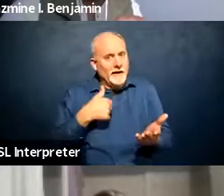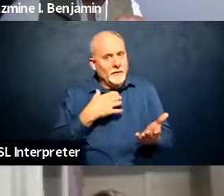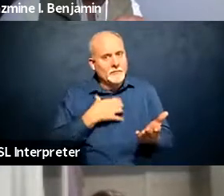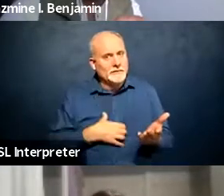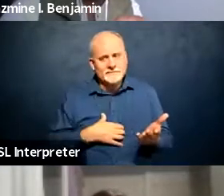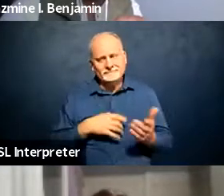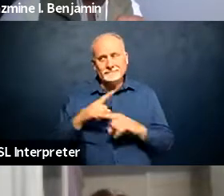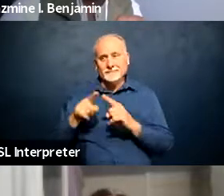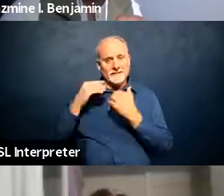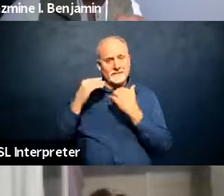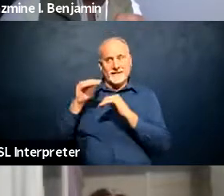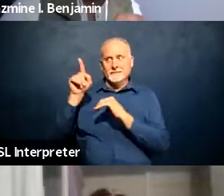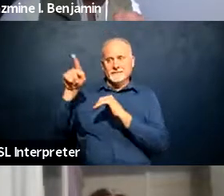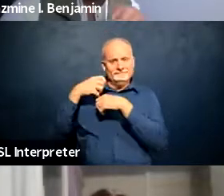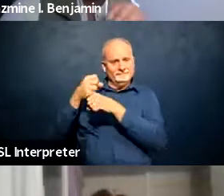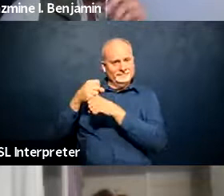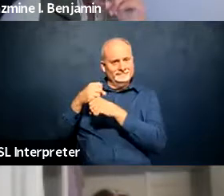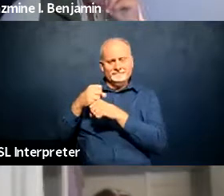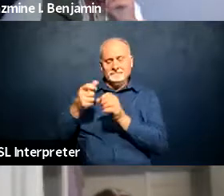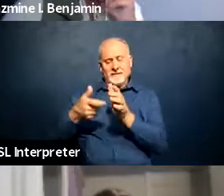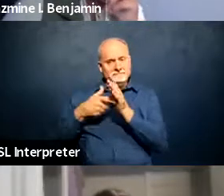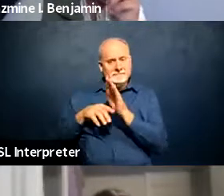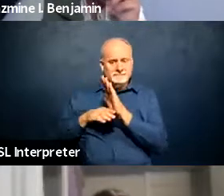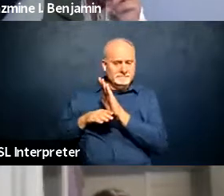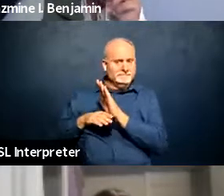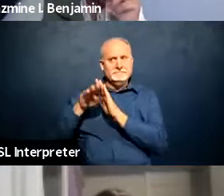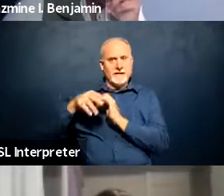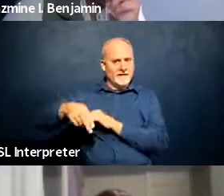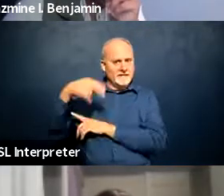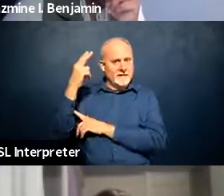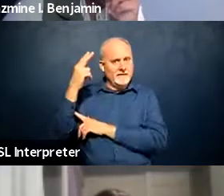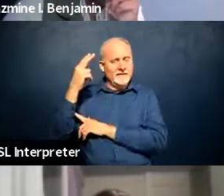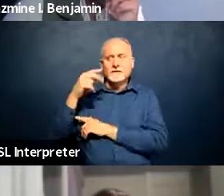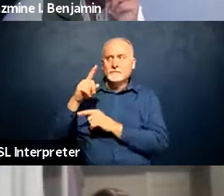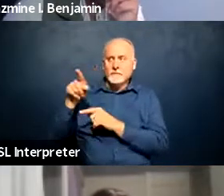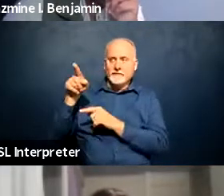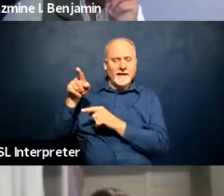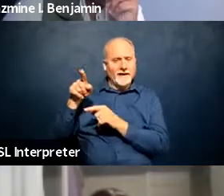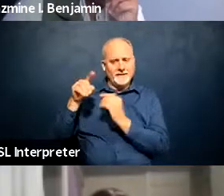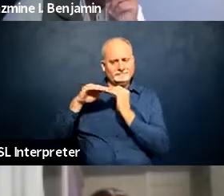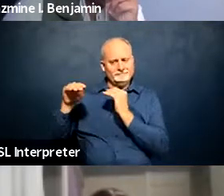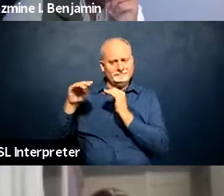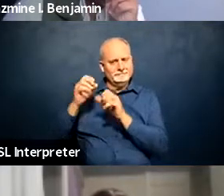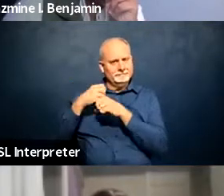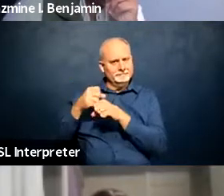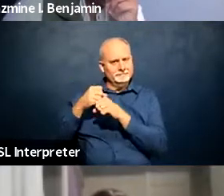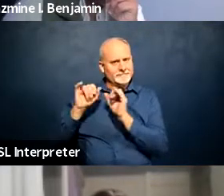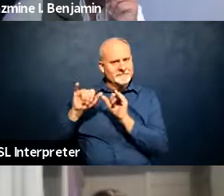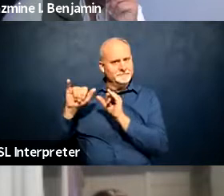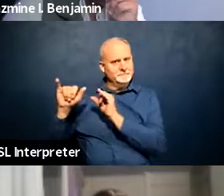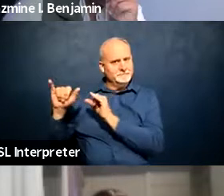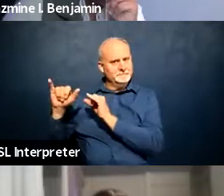by production. The demand has gone up and skyrocketed, but the production has been flat. And so